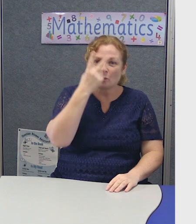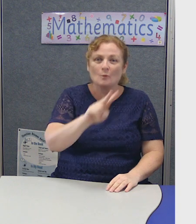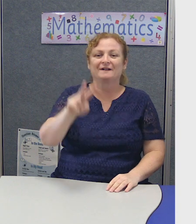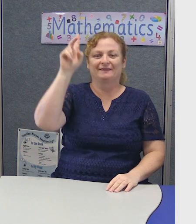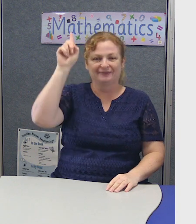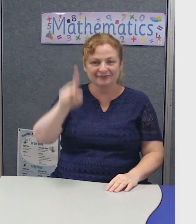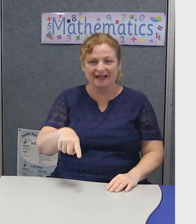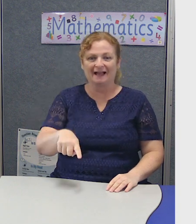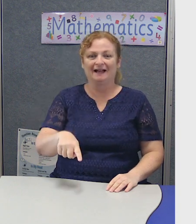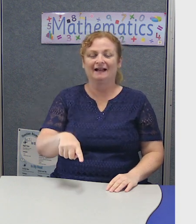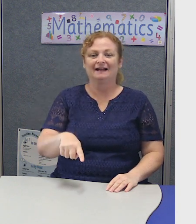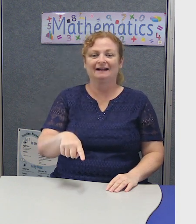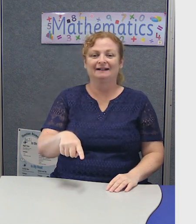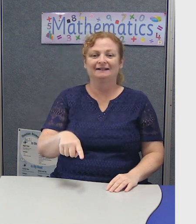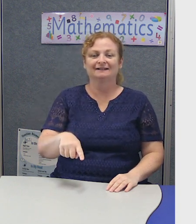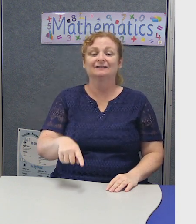20,000.